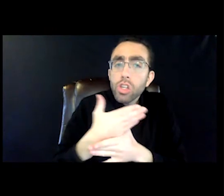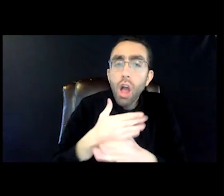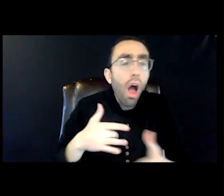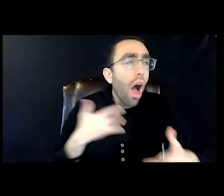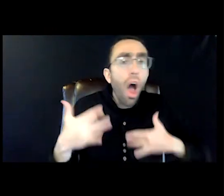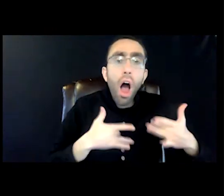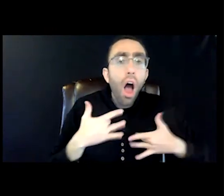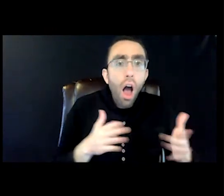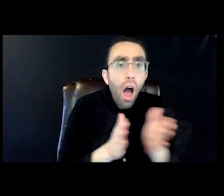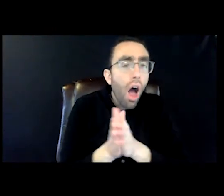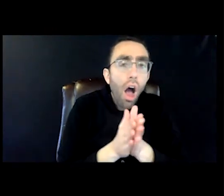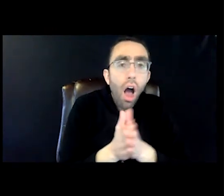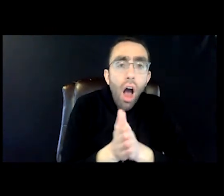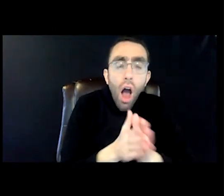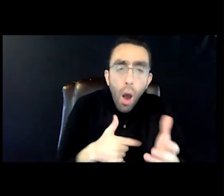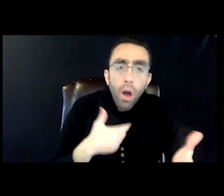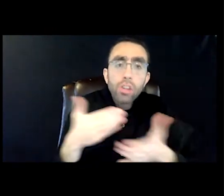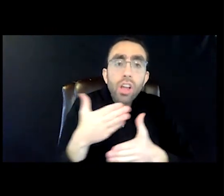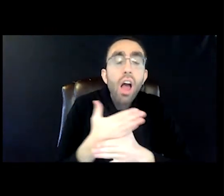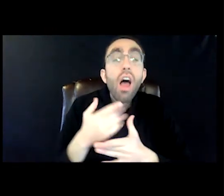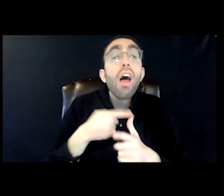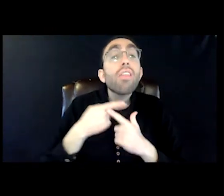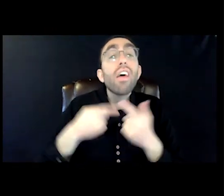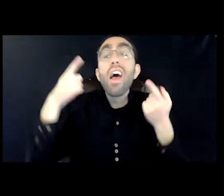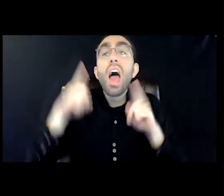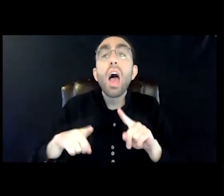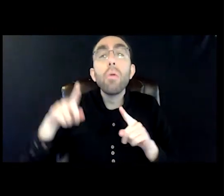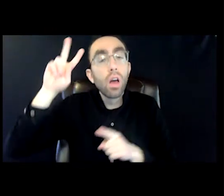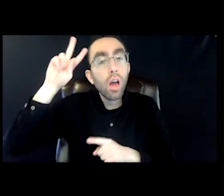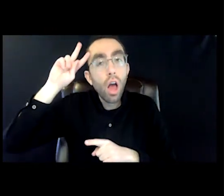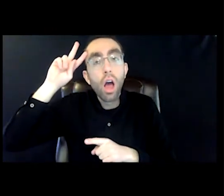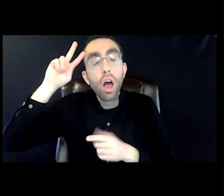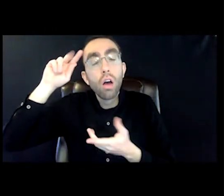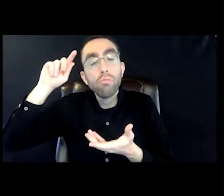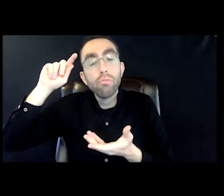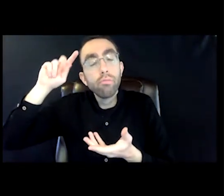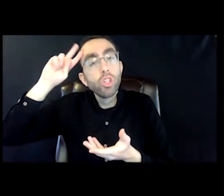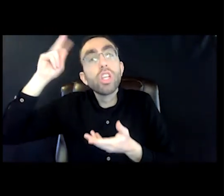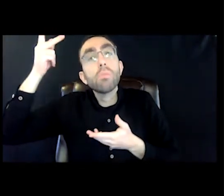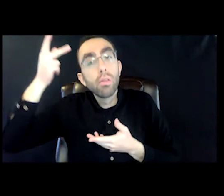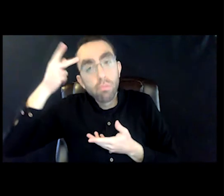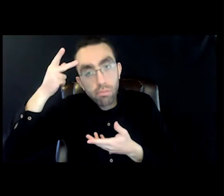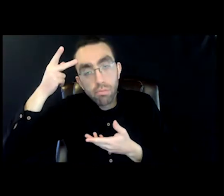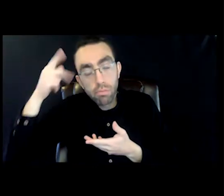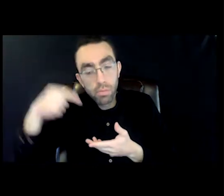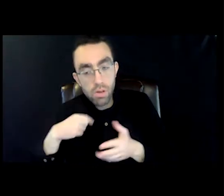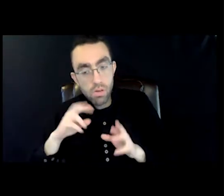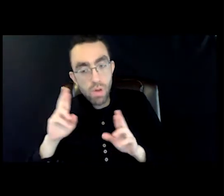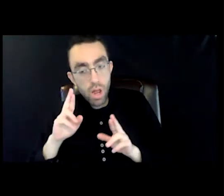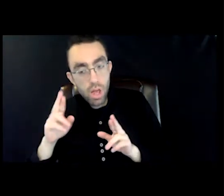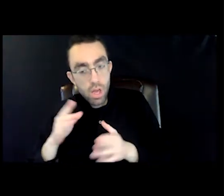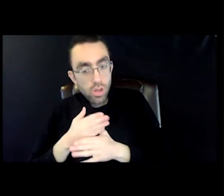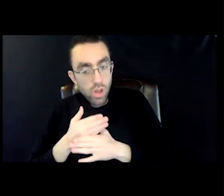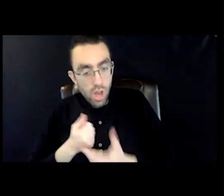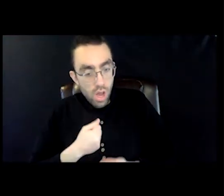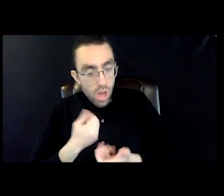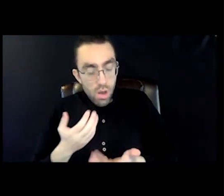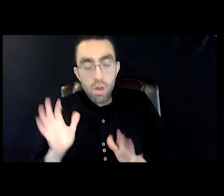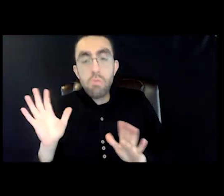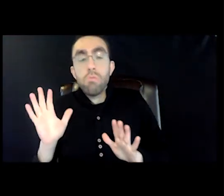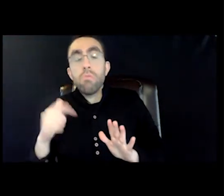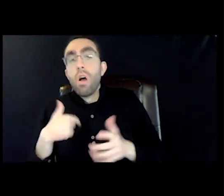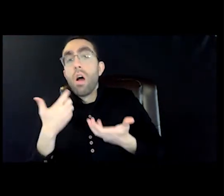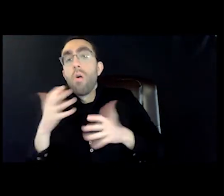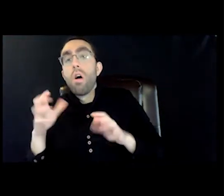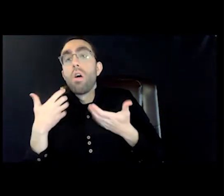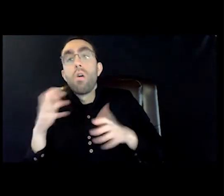really excited about this, I really wanna share. And then for the moment to come for them to share and they no longer feel like sharing.